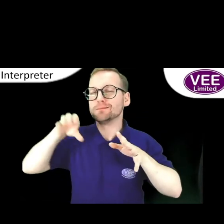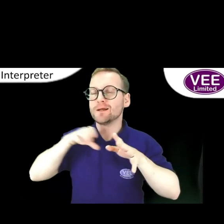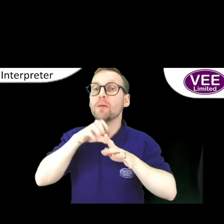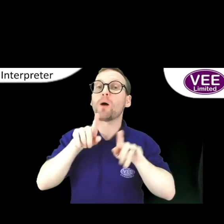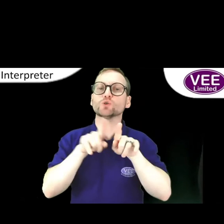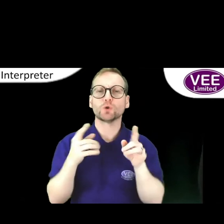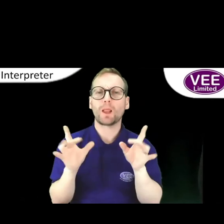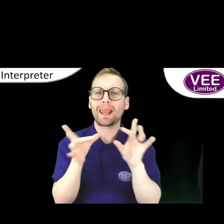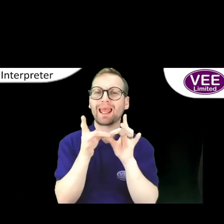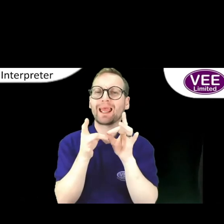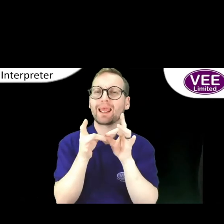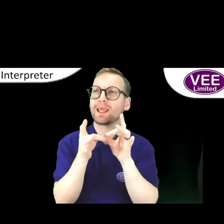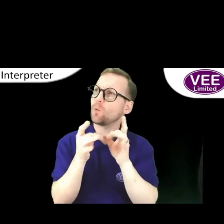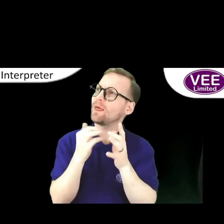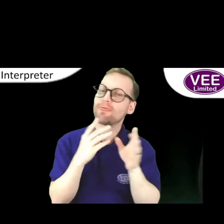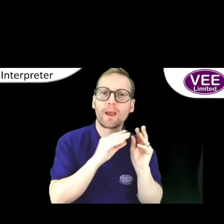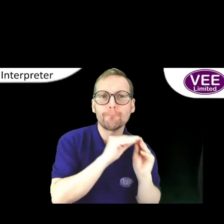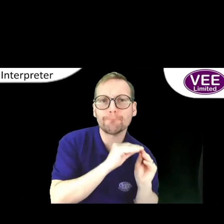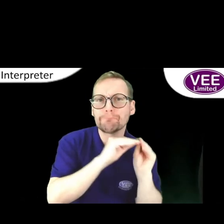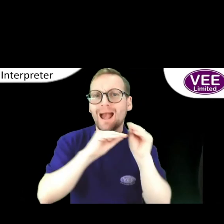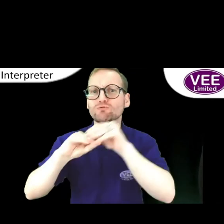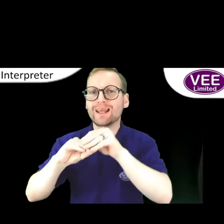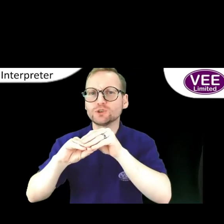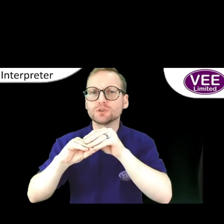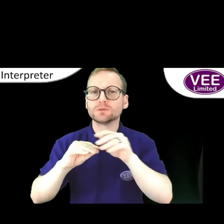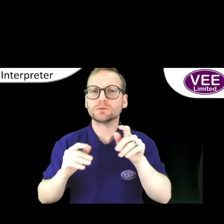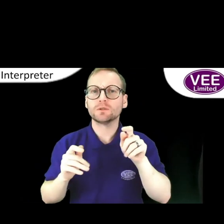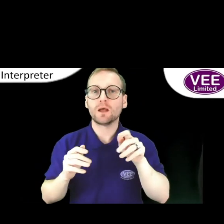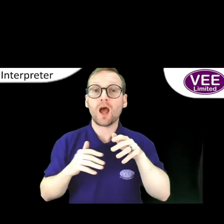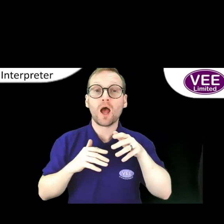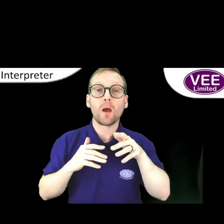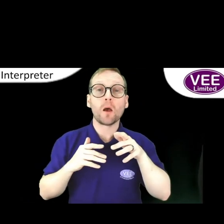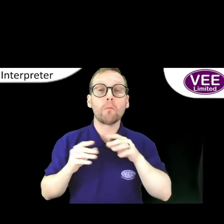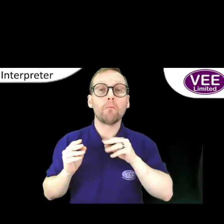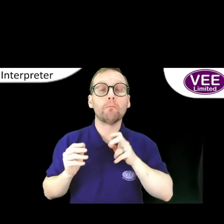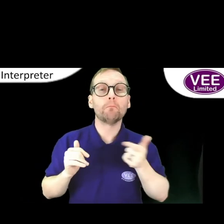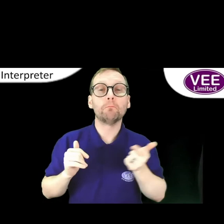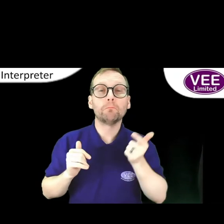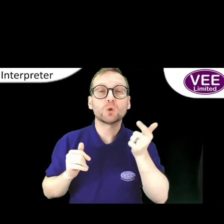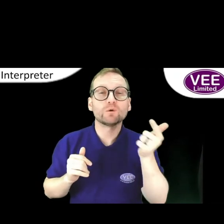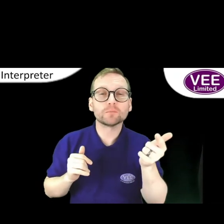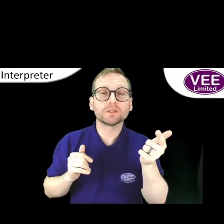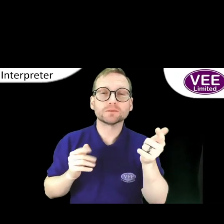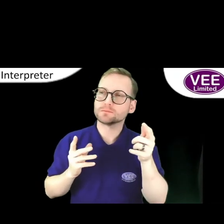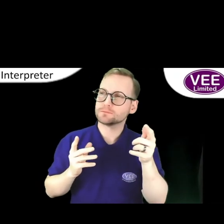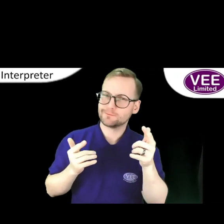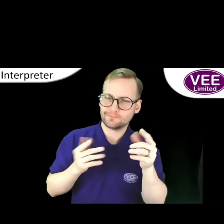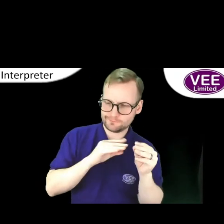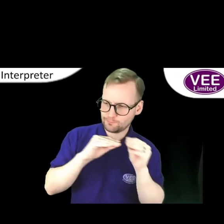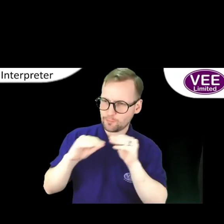around migration and movement, that kind of thing.